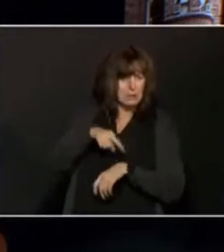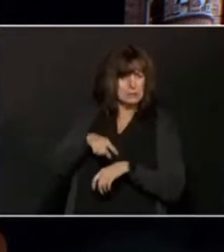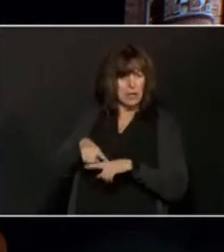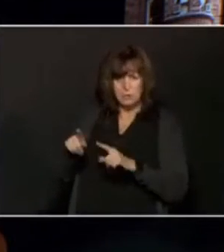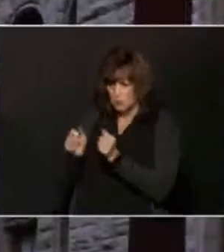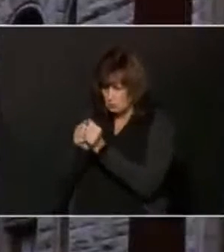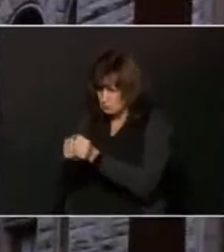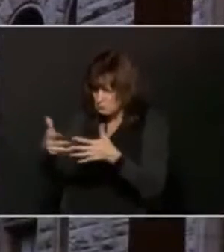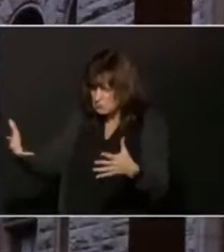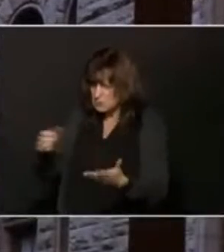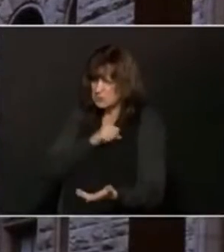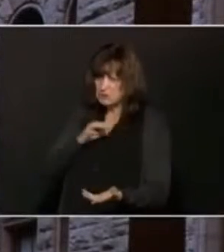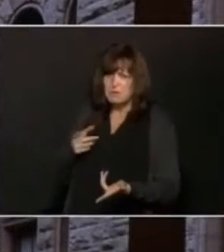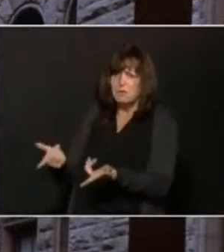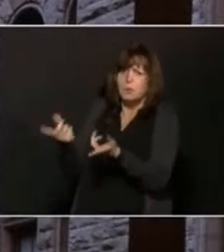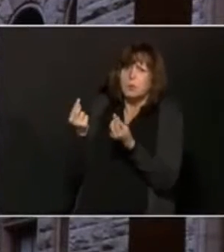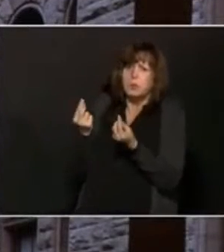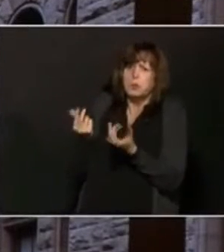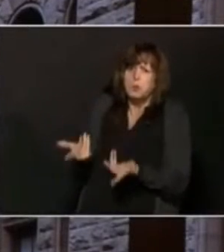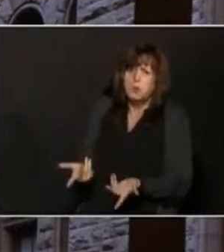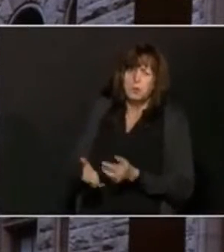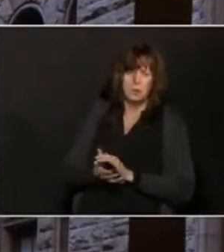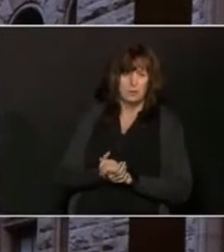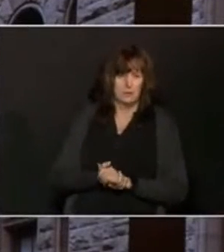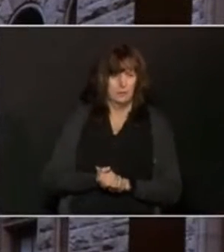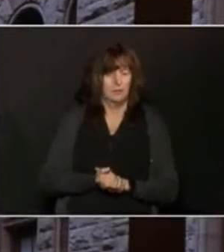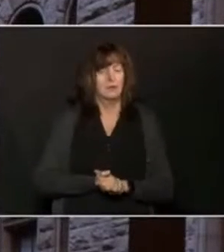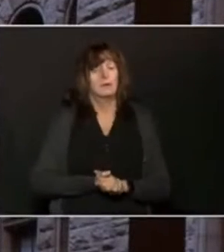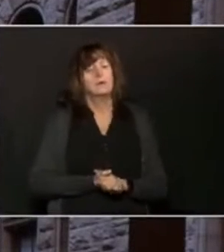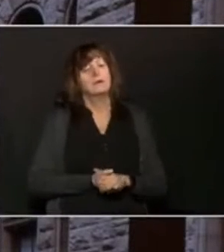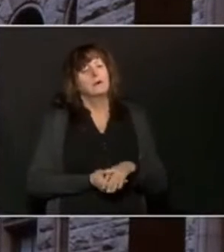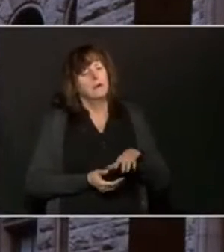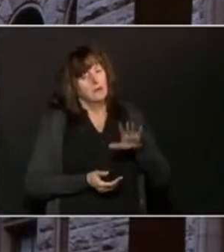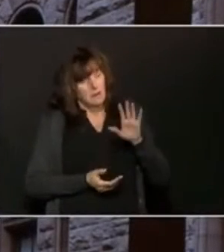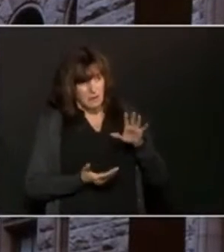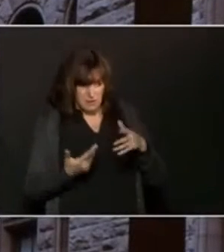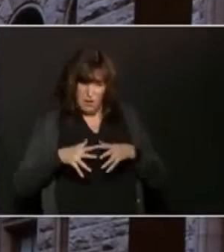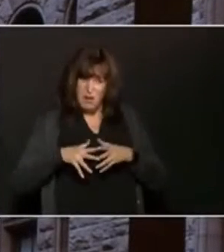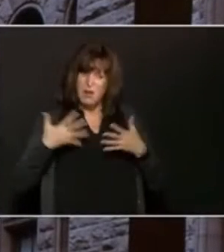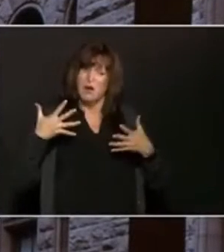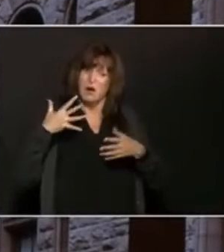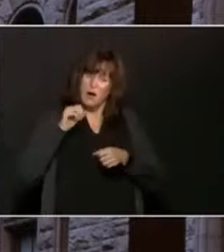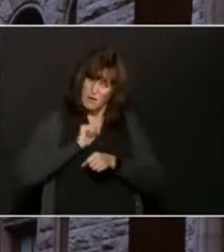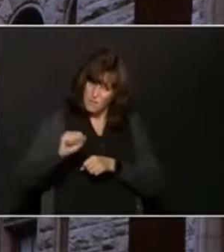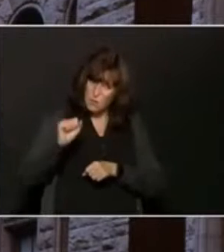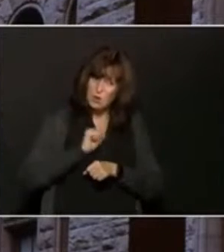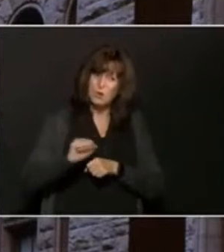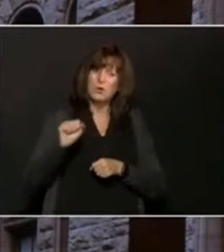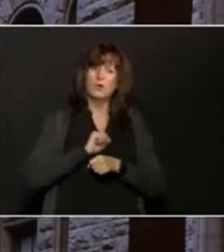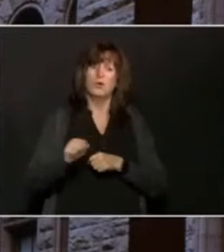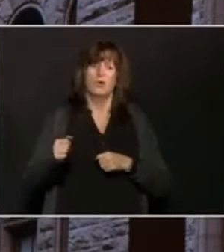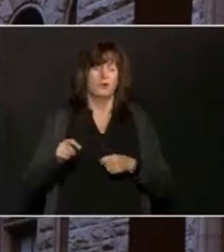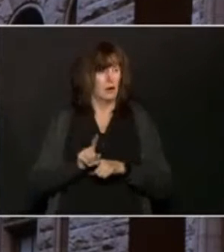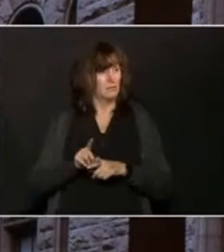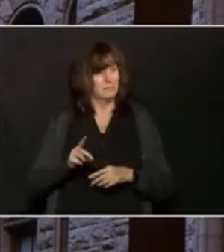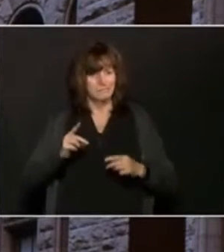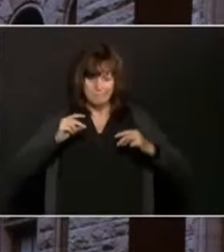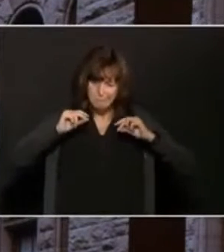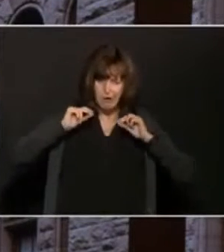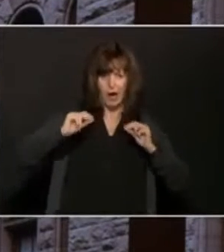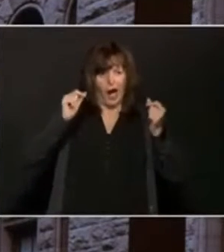There's a lot of work happening around that, and but you can't just produce a trained nurse out of the thin